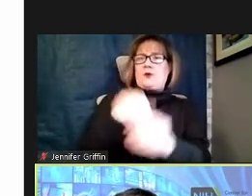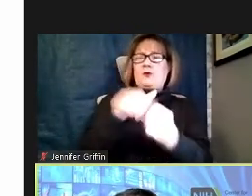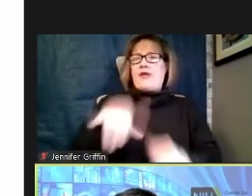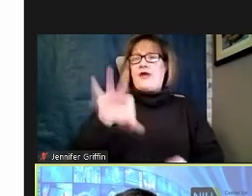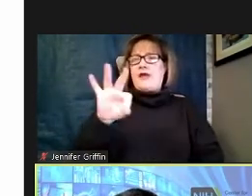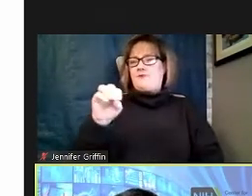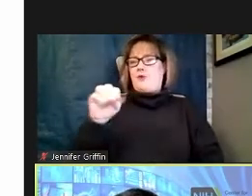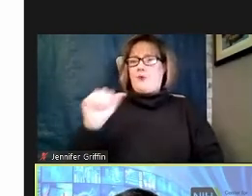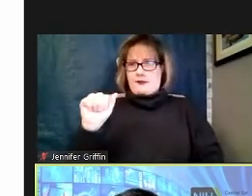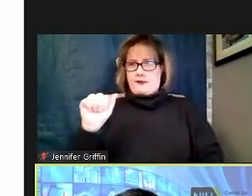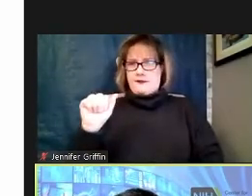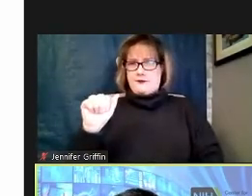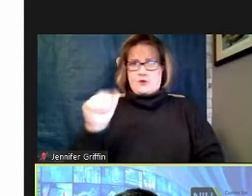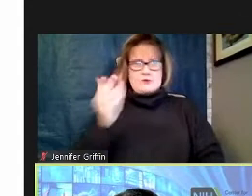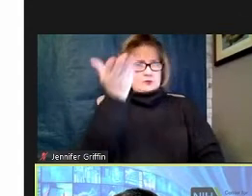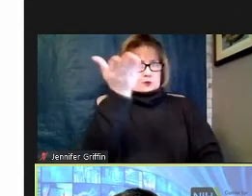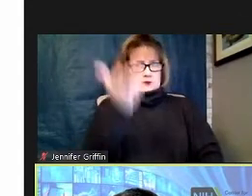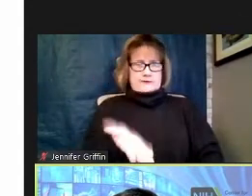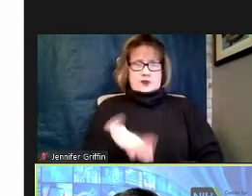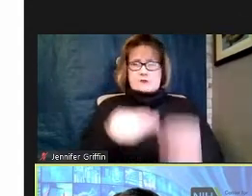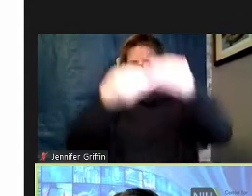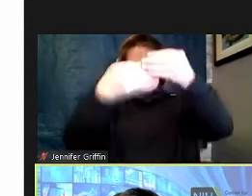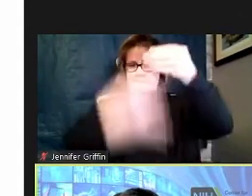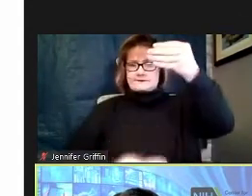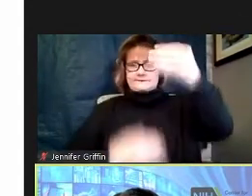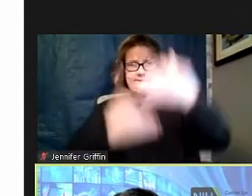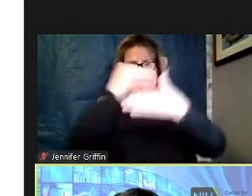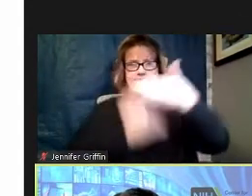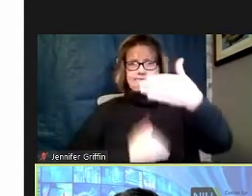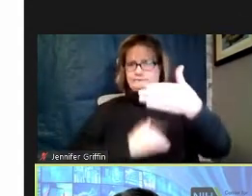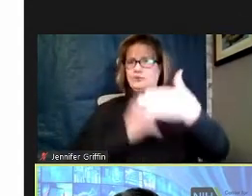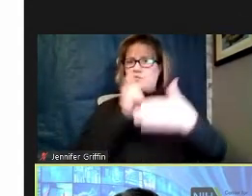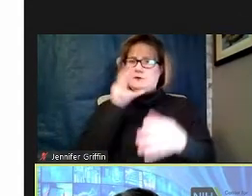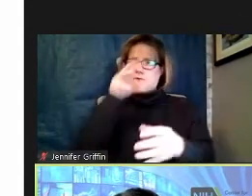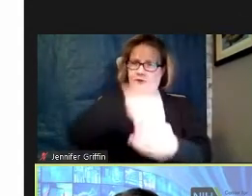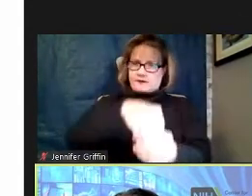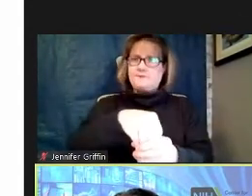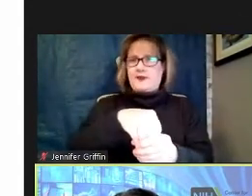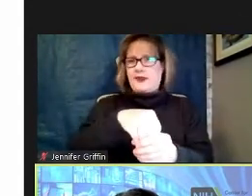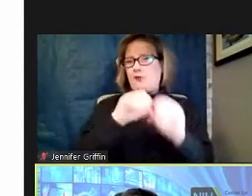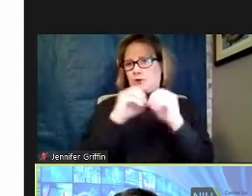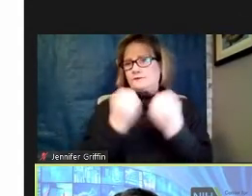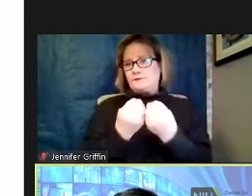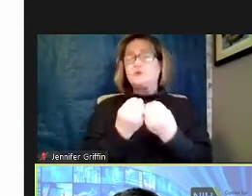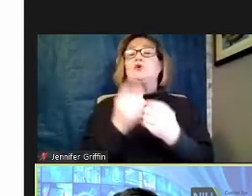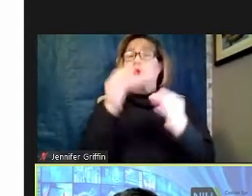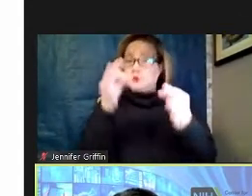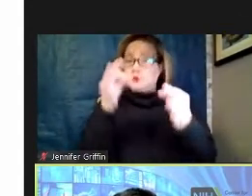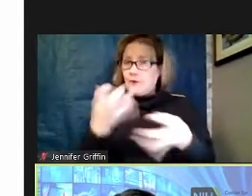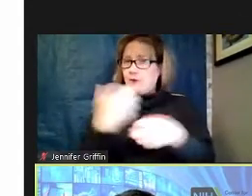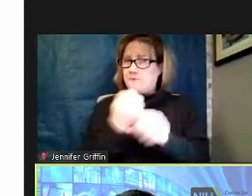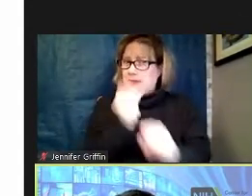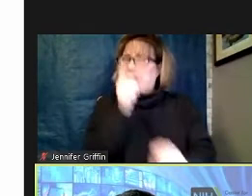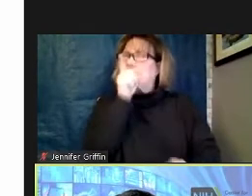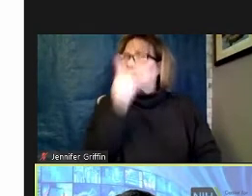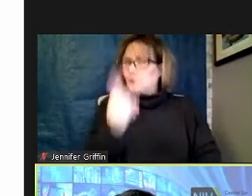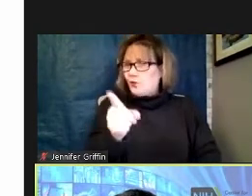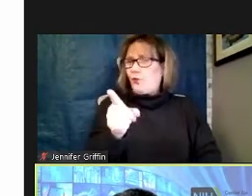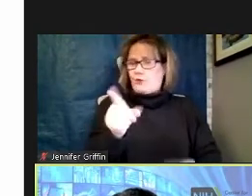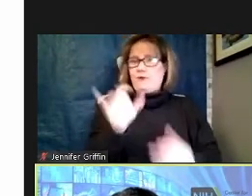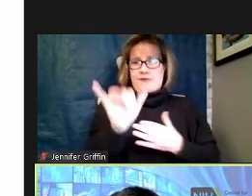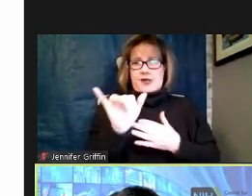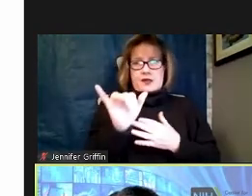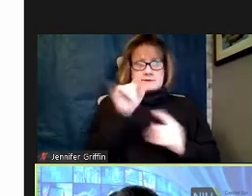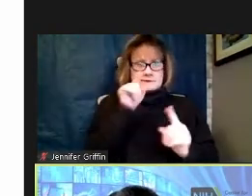FOA right there listed components of participating in organizations. So you definitely want to make sure that the